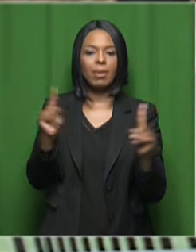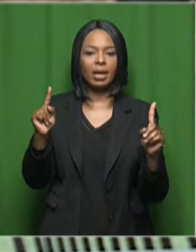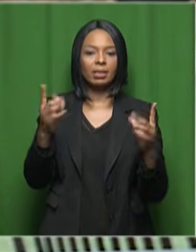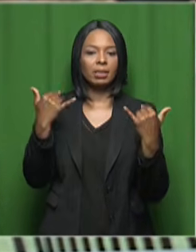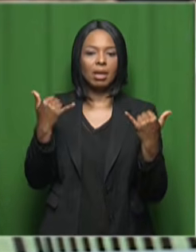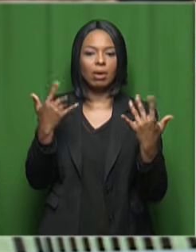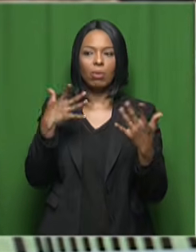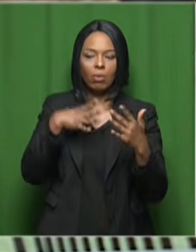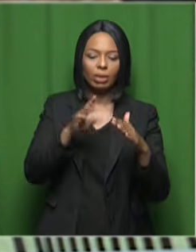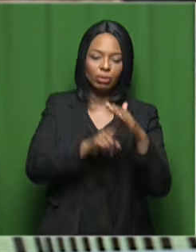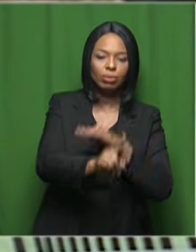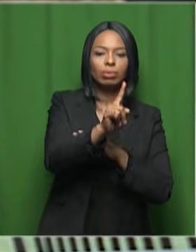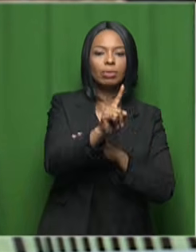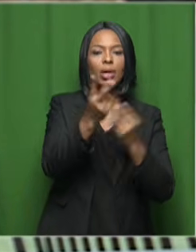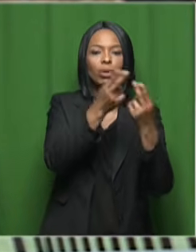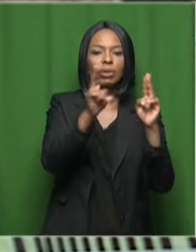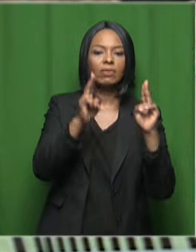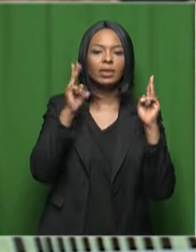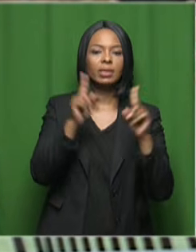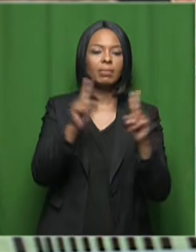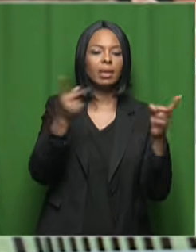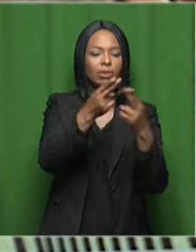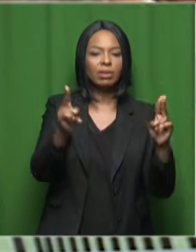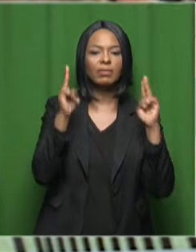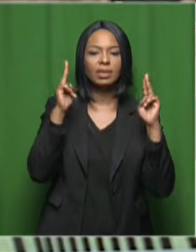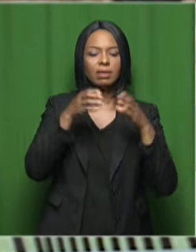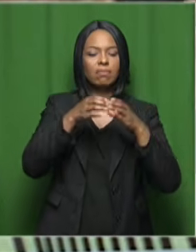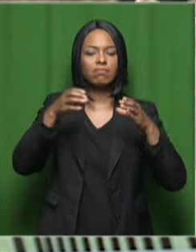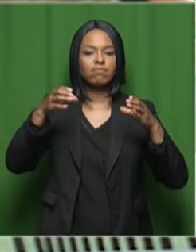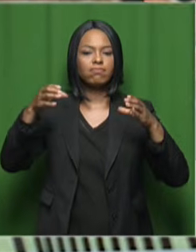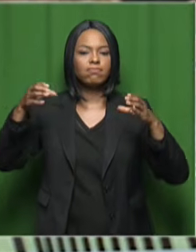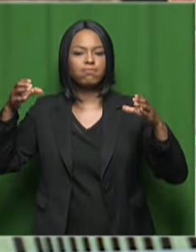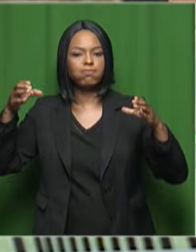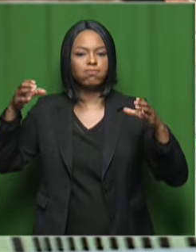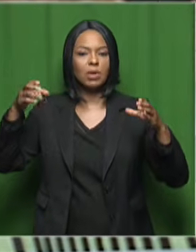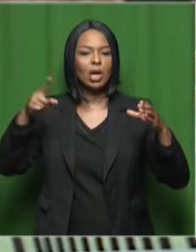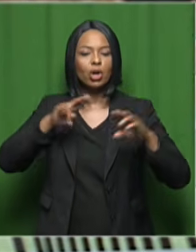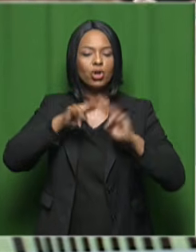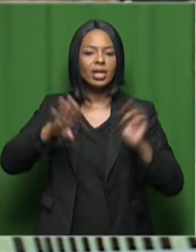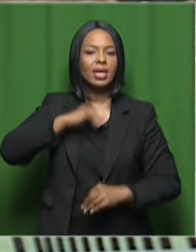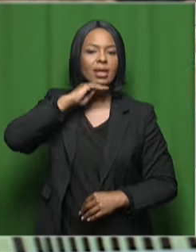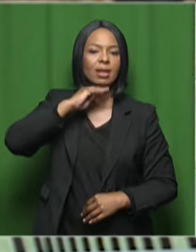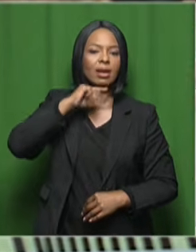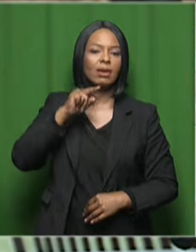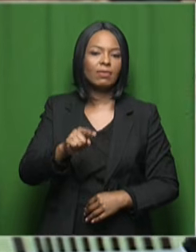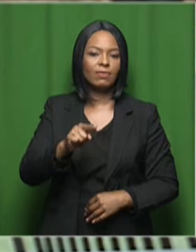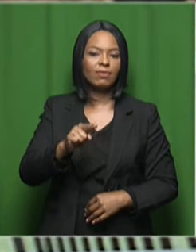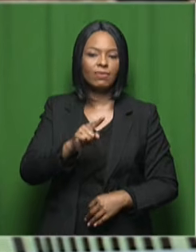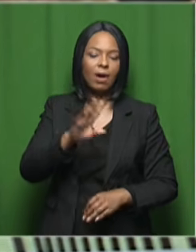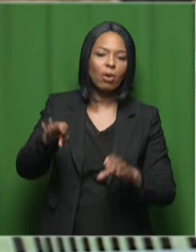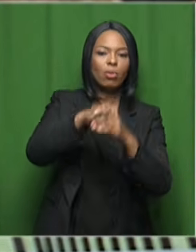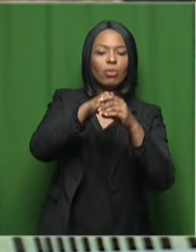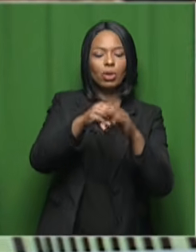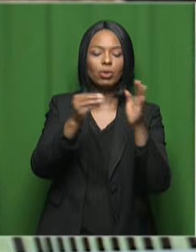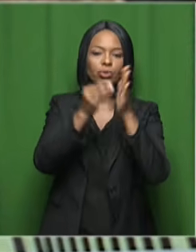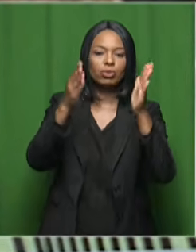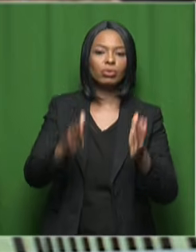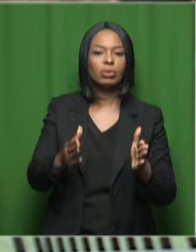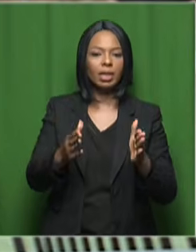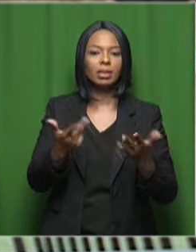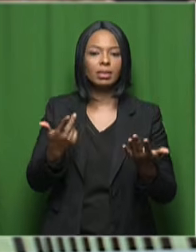the university sector and the accommodation and everything doesn't seem to be growing to fit the number of students that are now qualifying to come